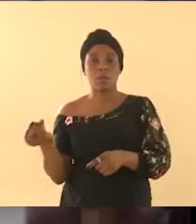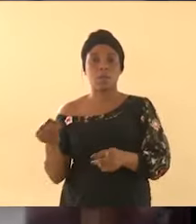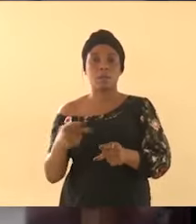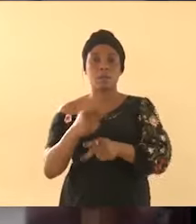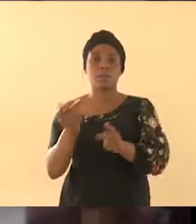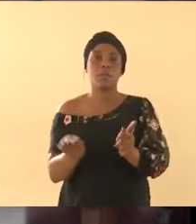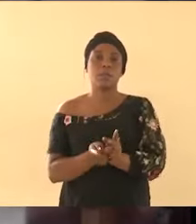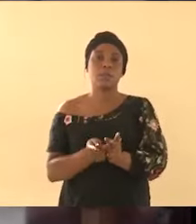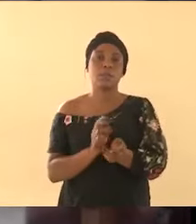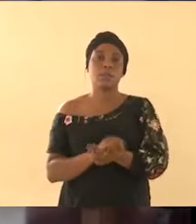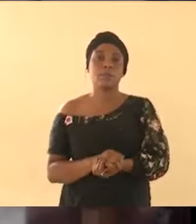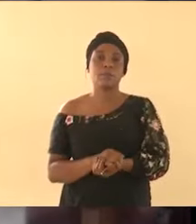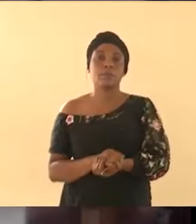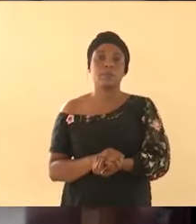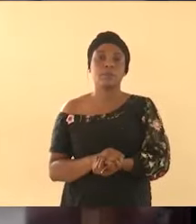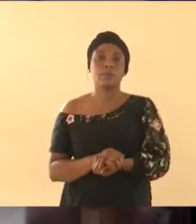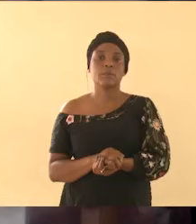problem.